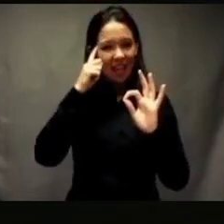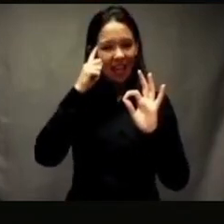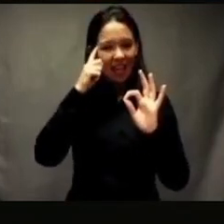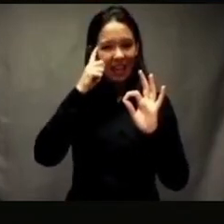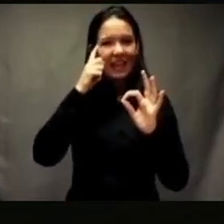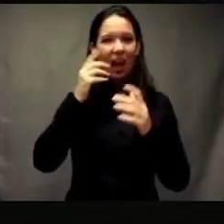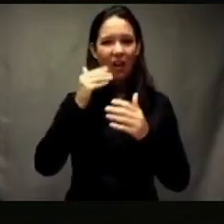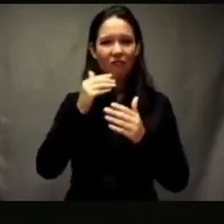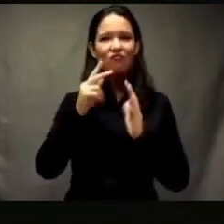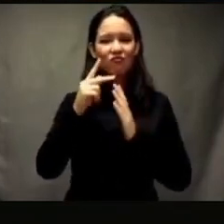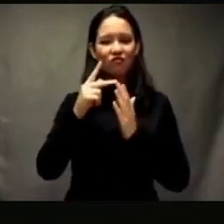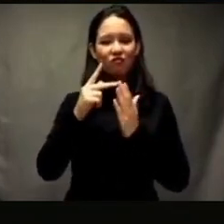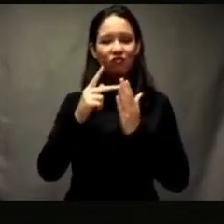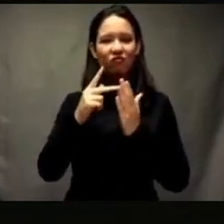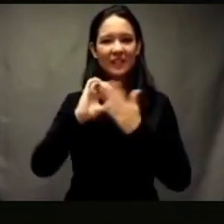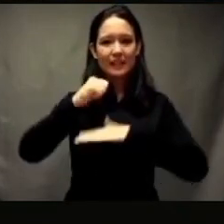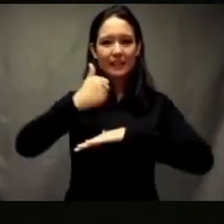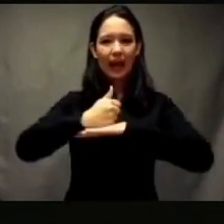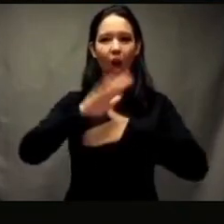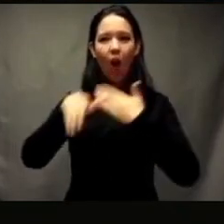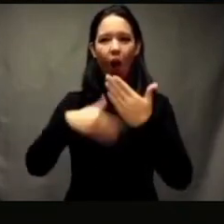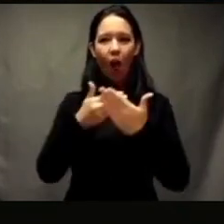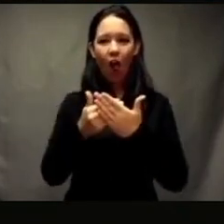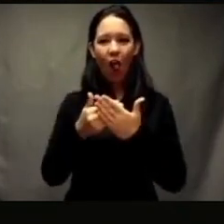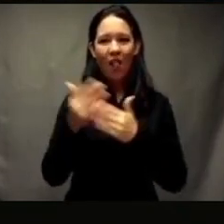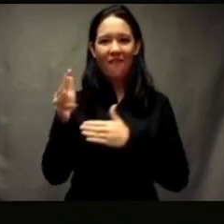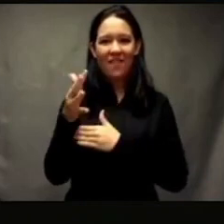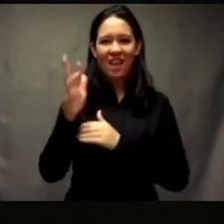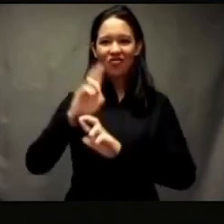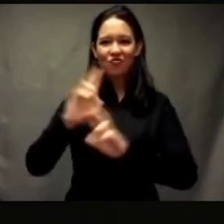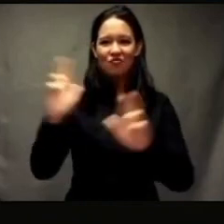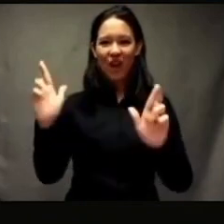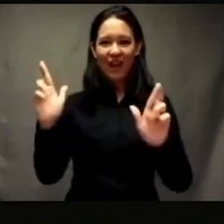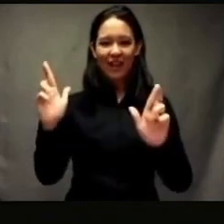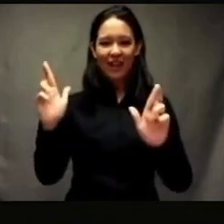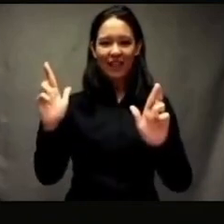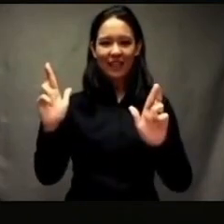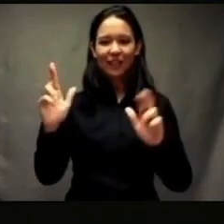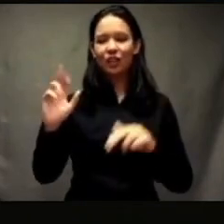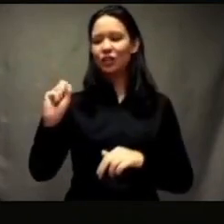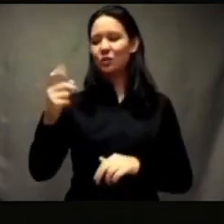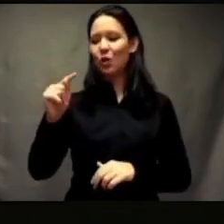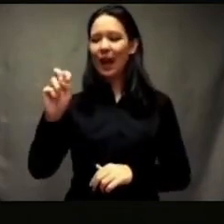all of the fish and the sprites.